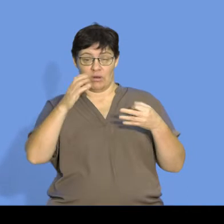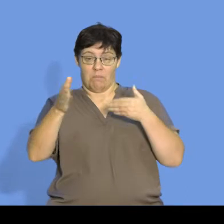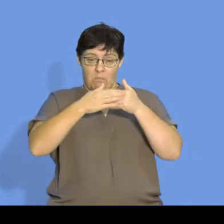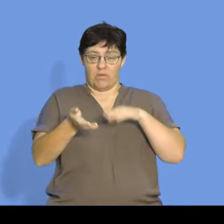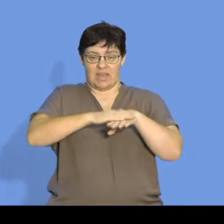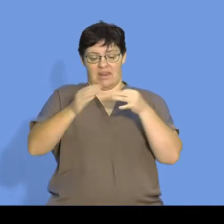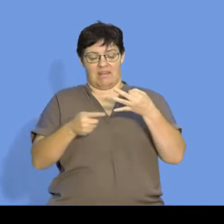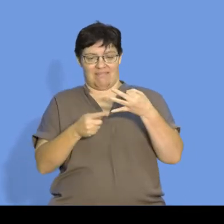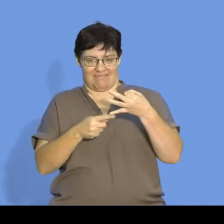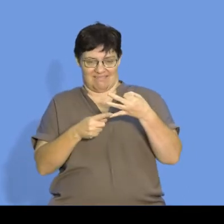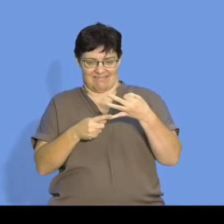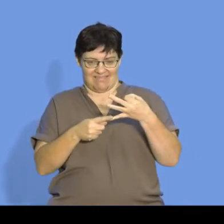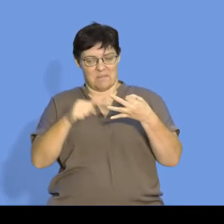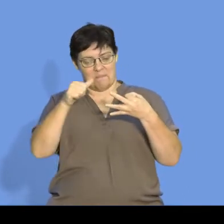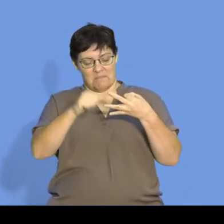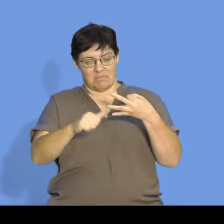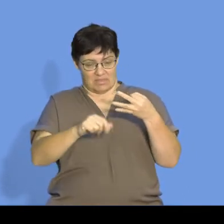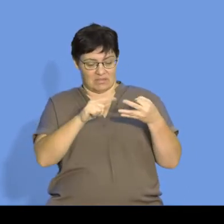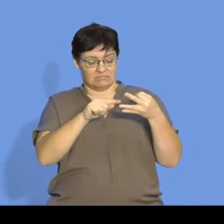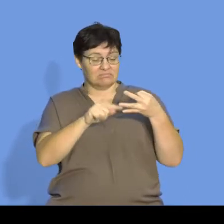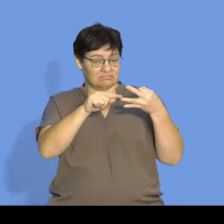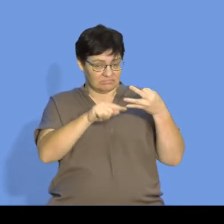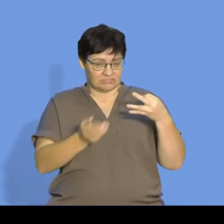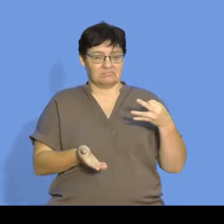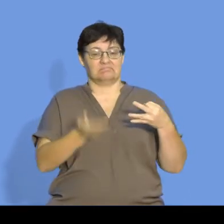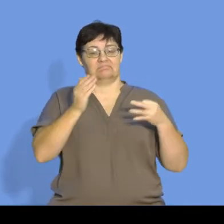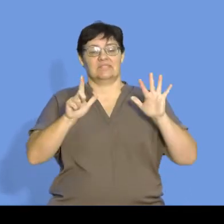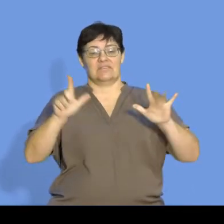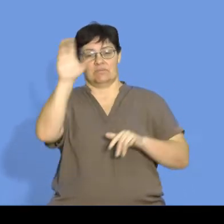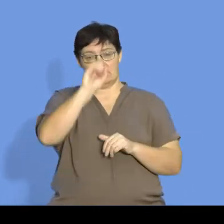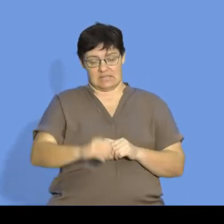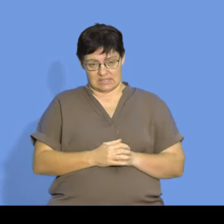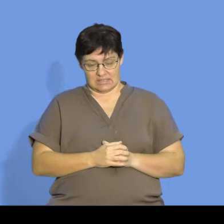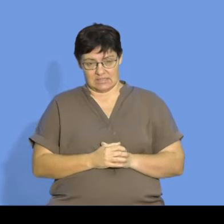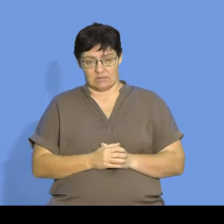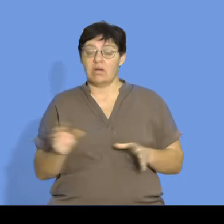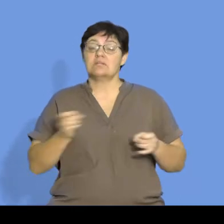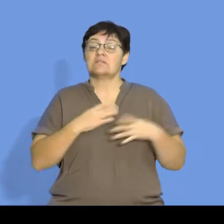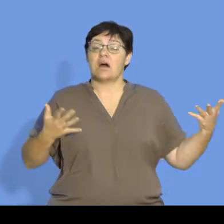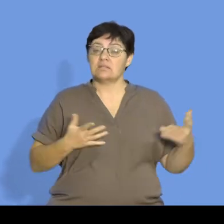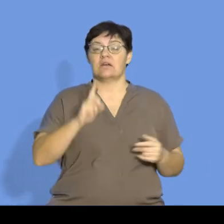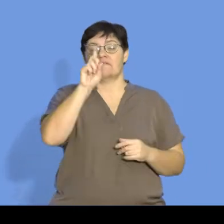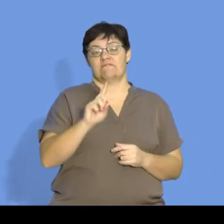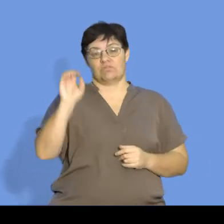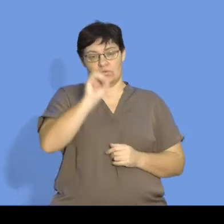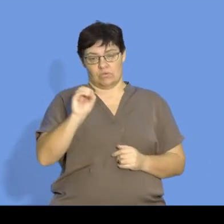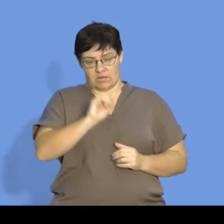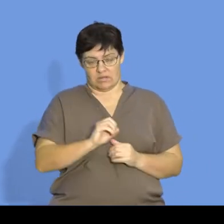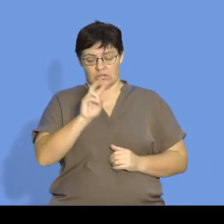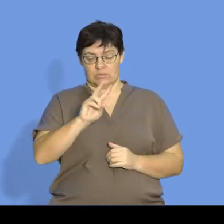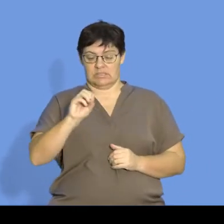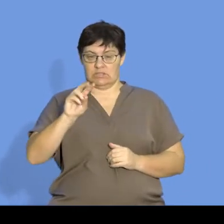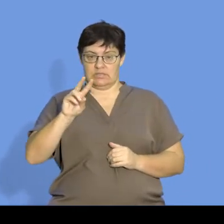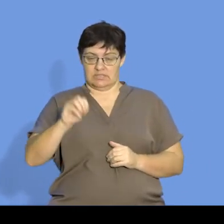more than the admin manager per month. The managers are entitled to an increase of 7% with effect from the 1st